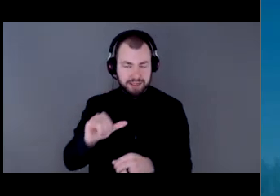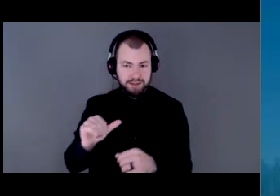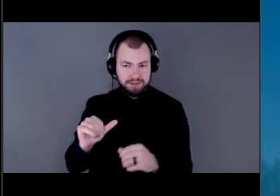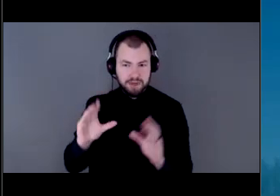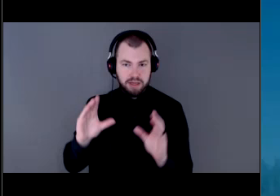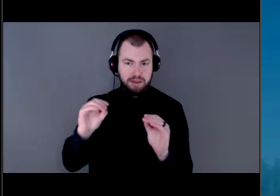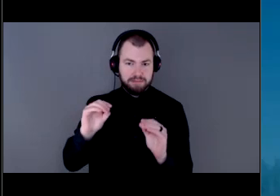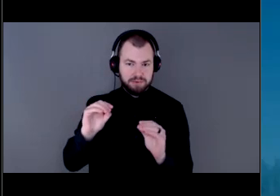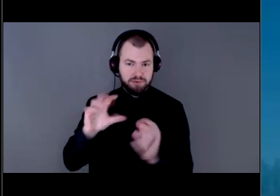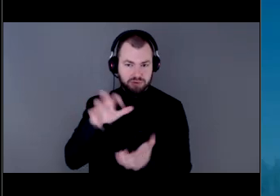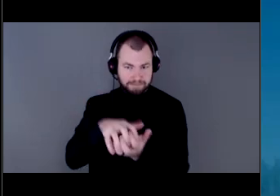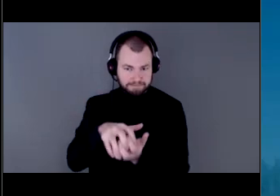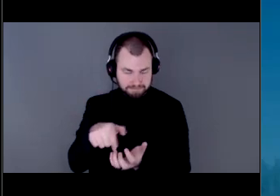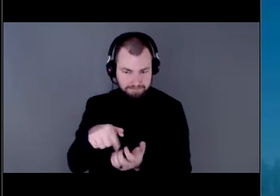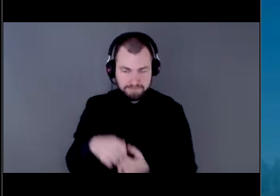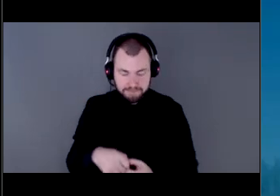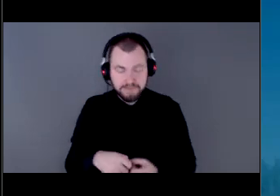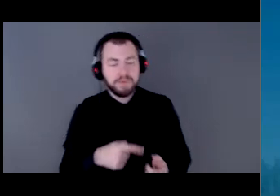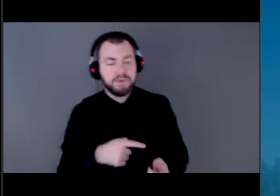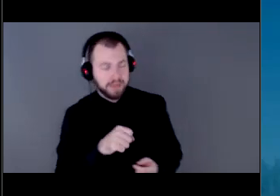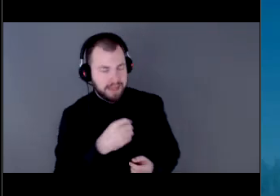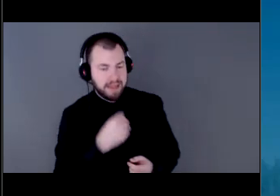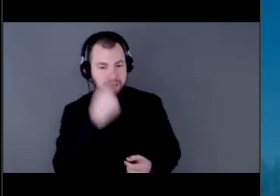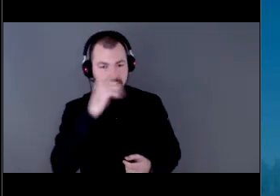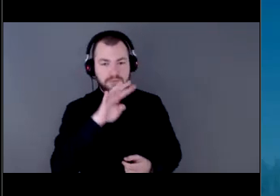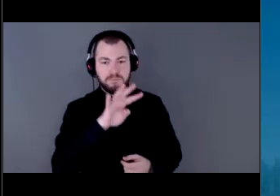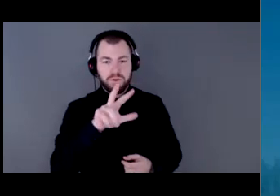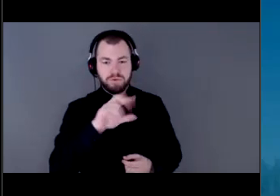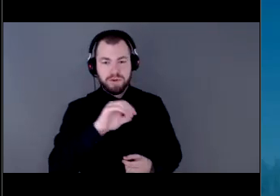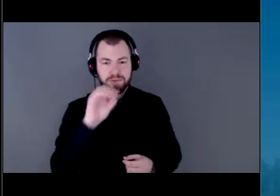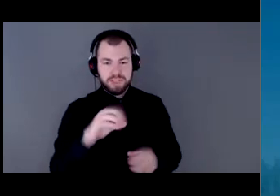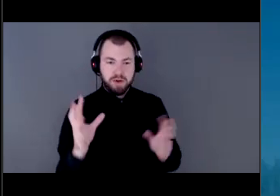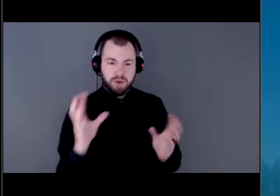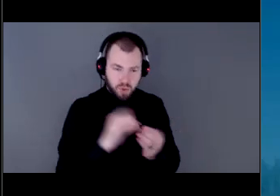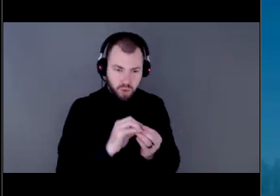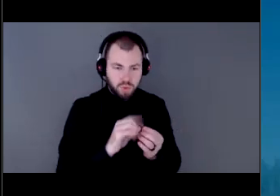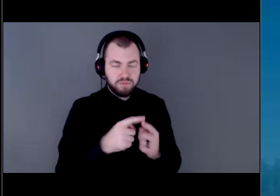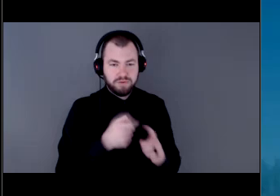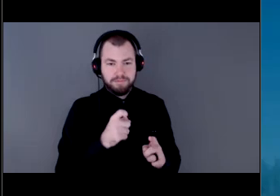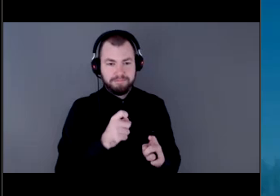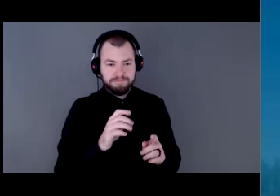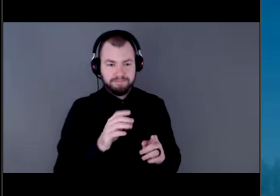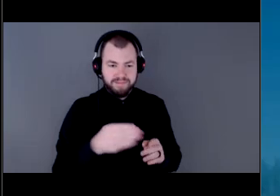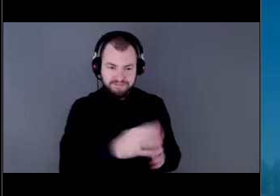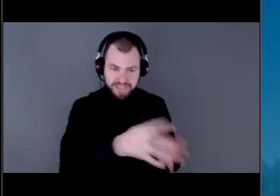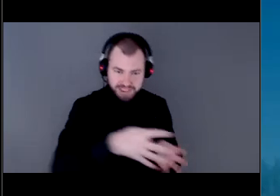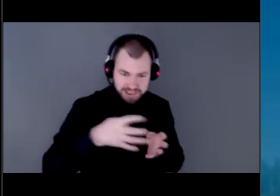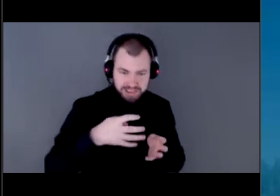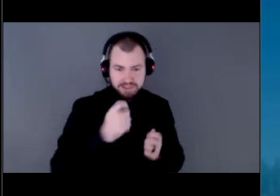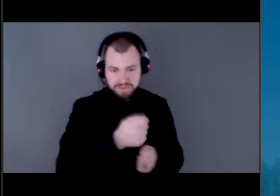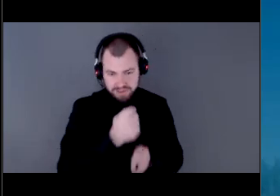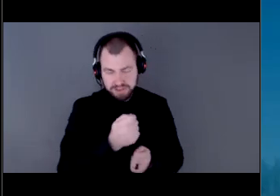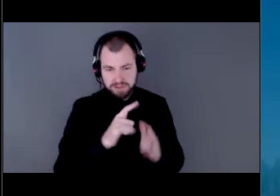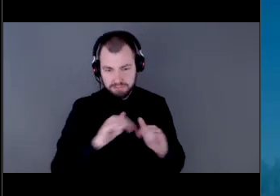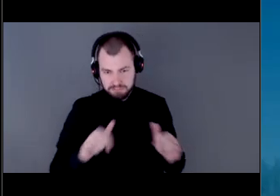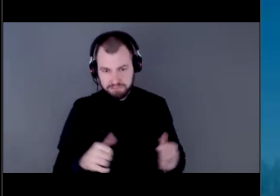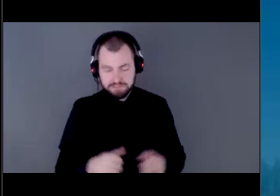traps, yeah. And then I think 43% total from just fishing and other. Yeah. Exactly, yeah. Great, thanks, Buzz.